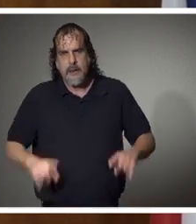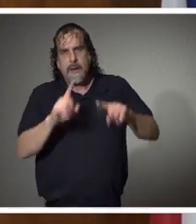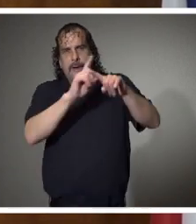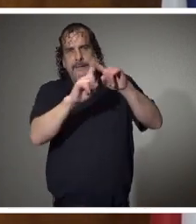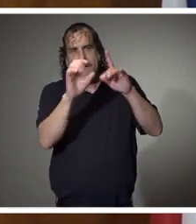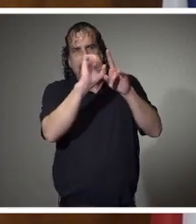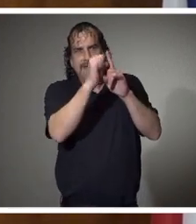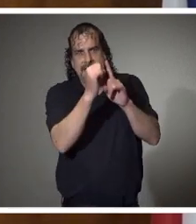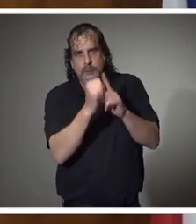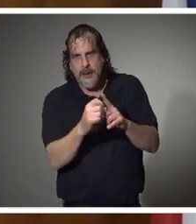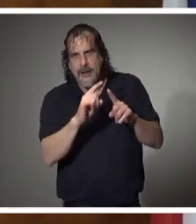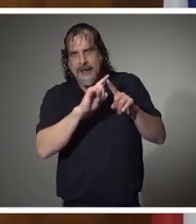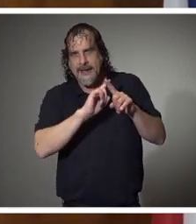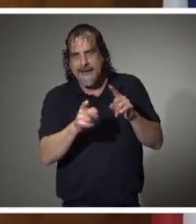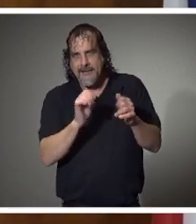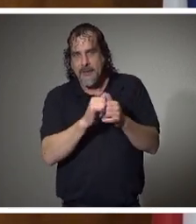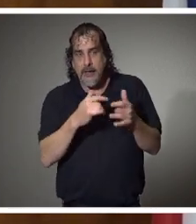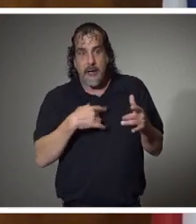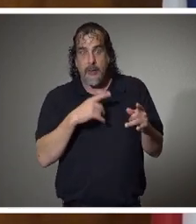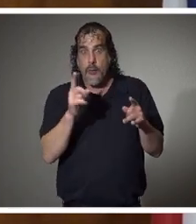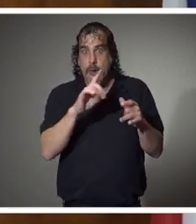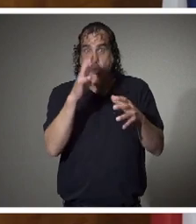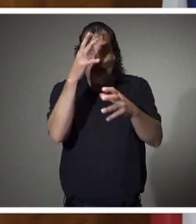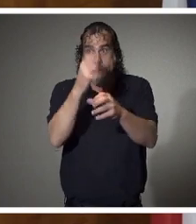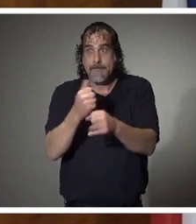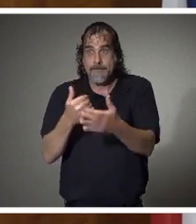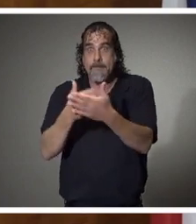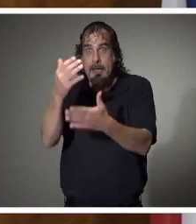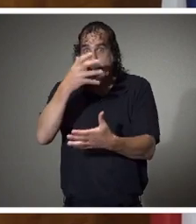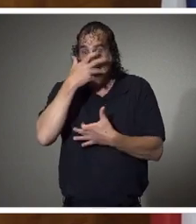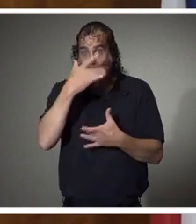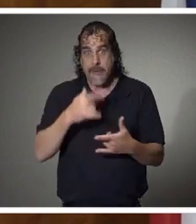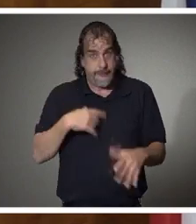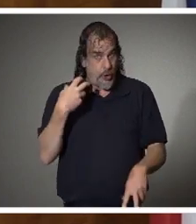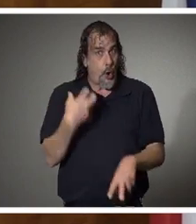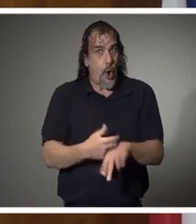respect to price and availability, quite frankly.